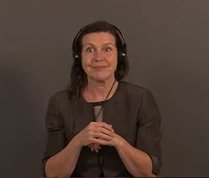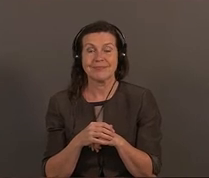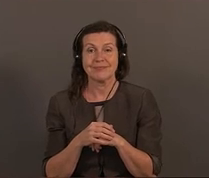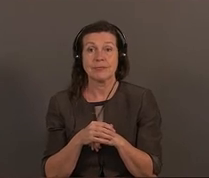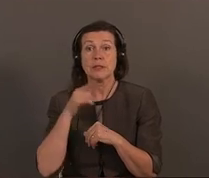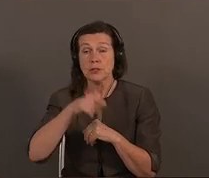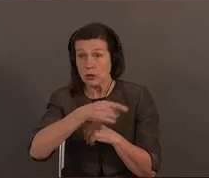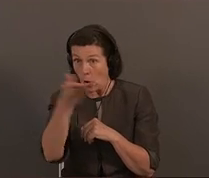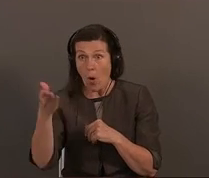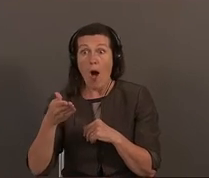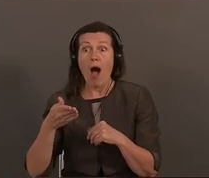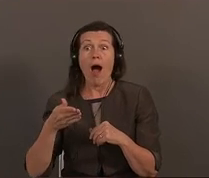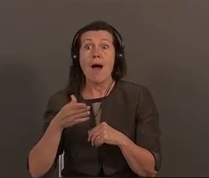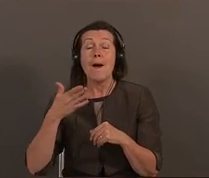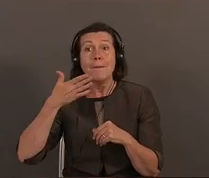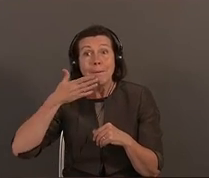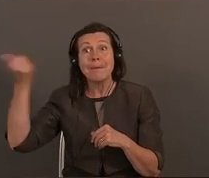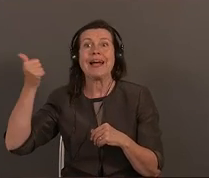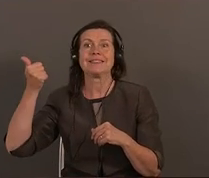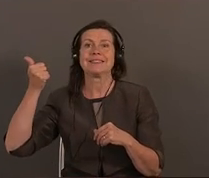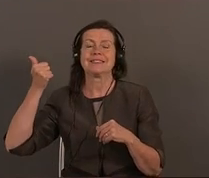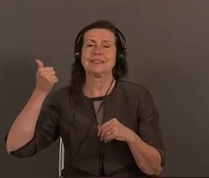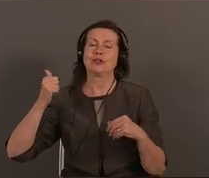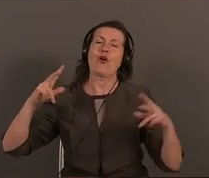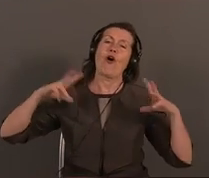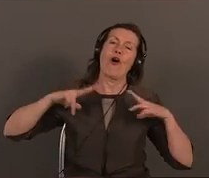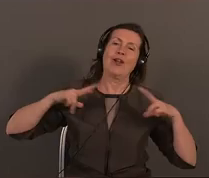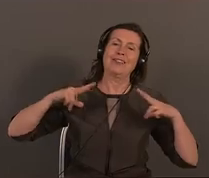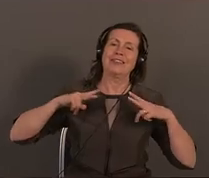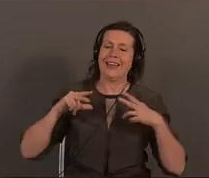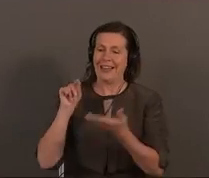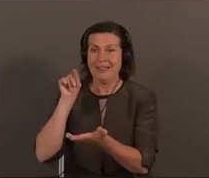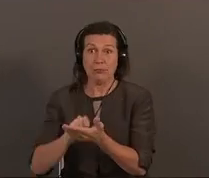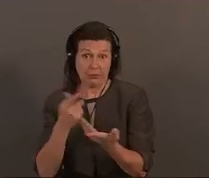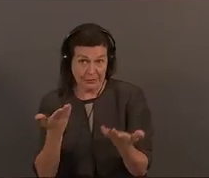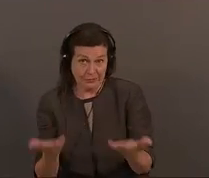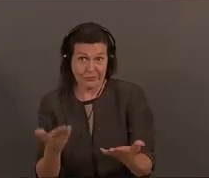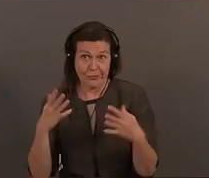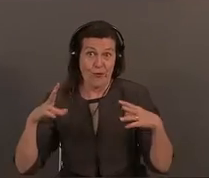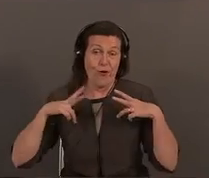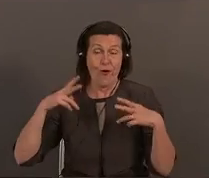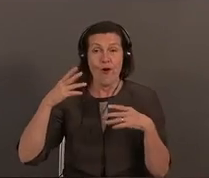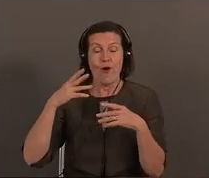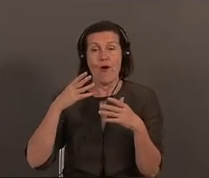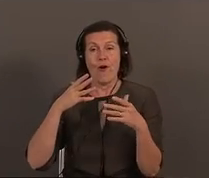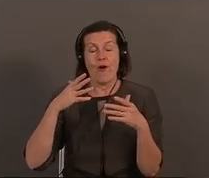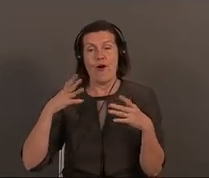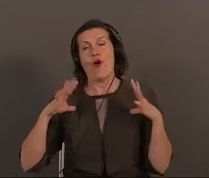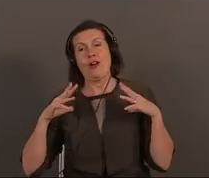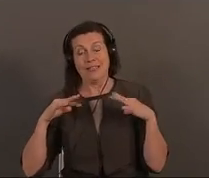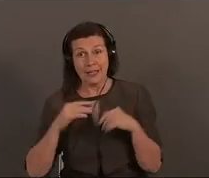take pictures of your best holiday moments, assuming you were on holidays, and If you